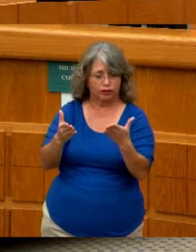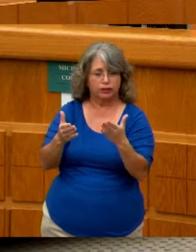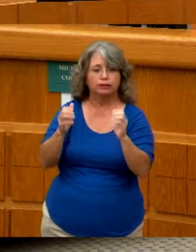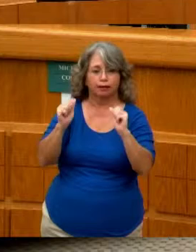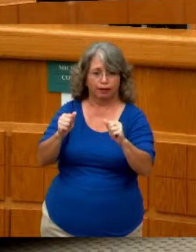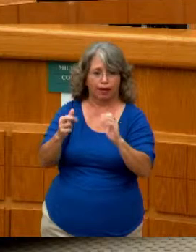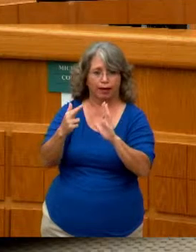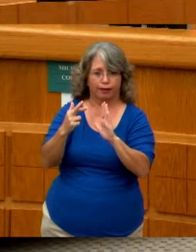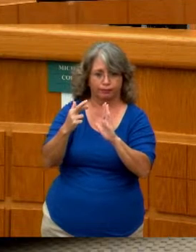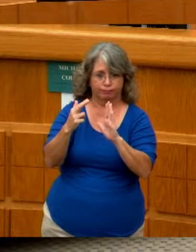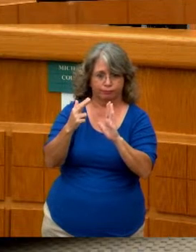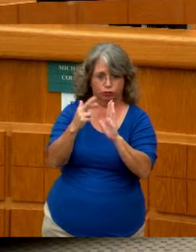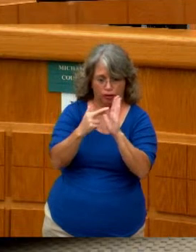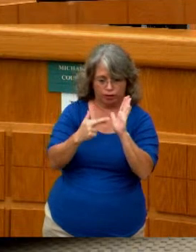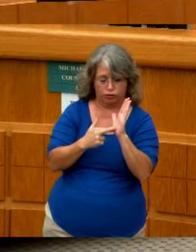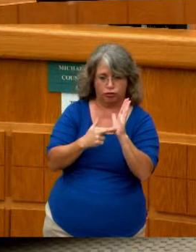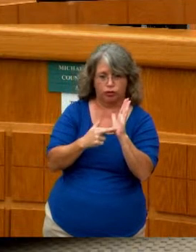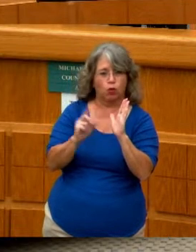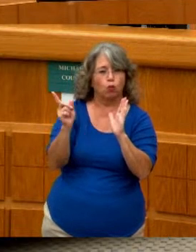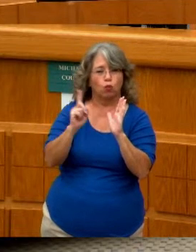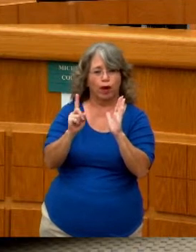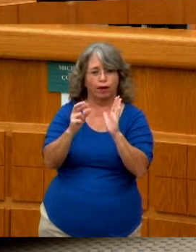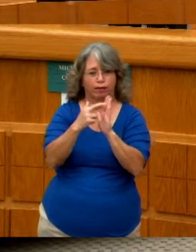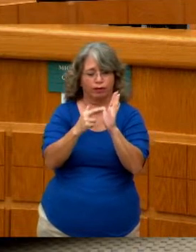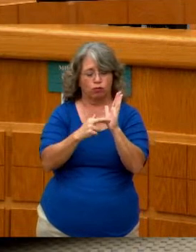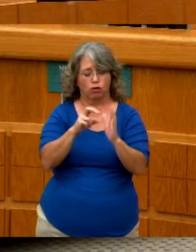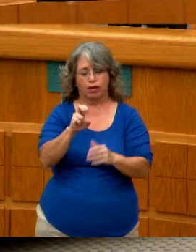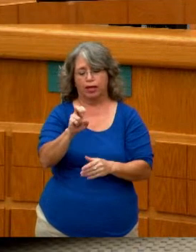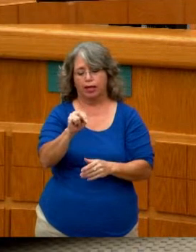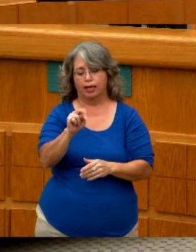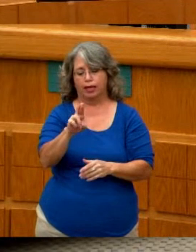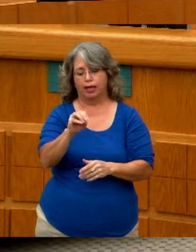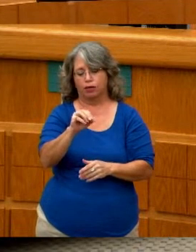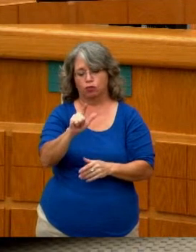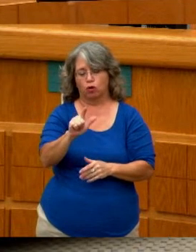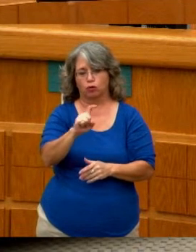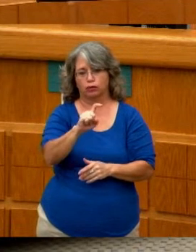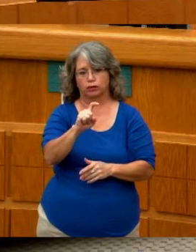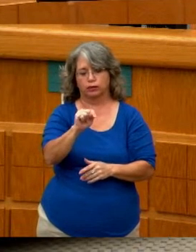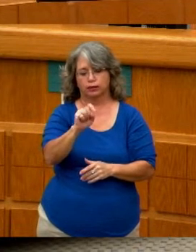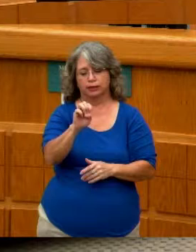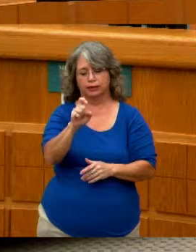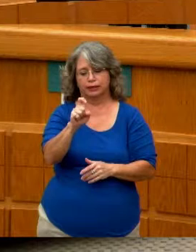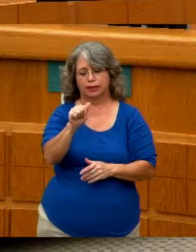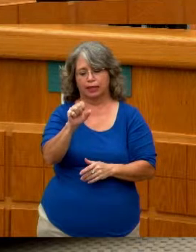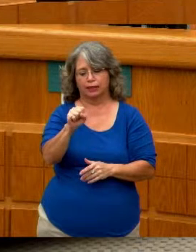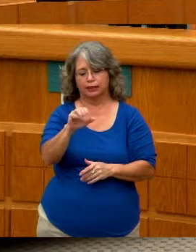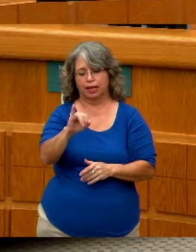services is eligible to enroll. Providers are encouraged to enroll at